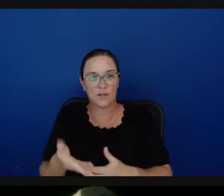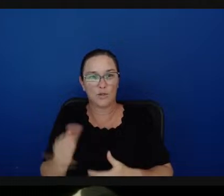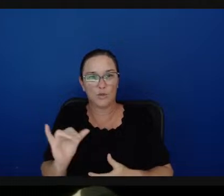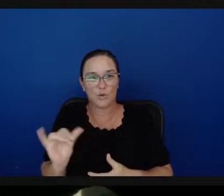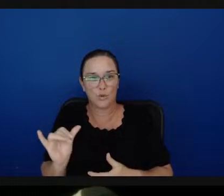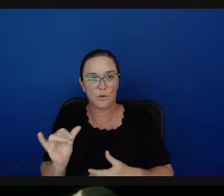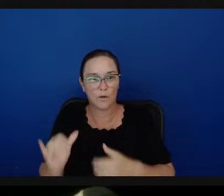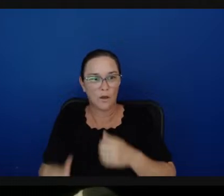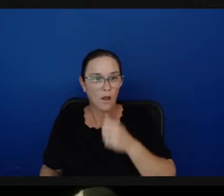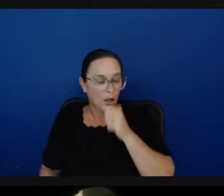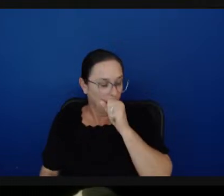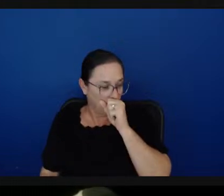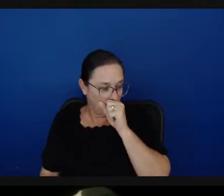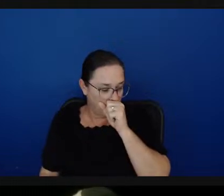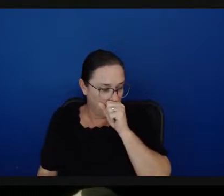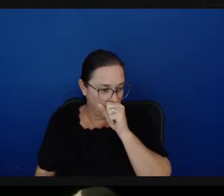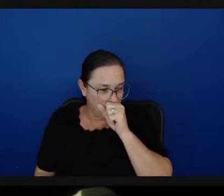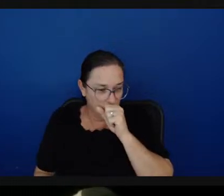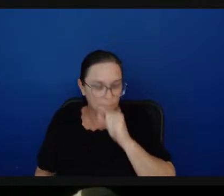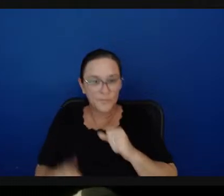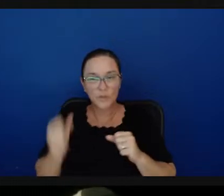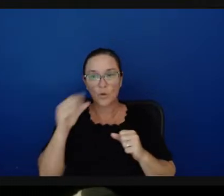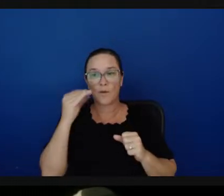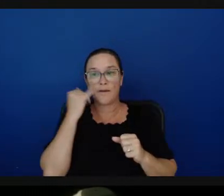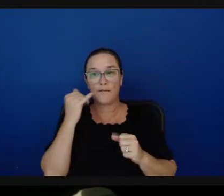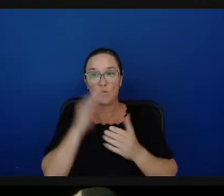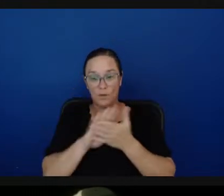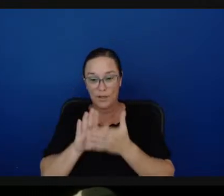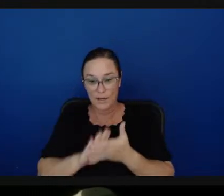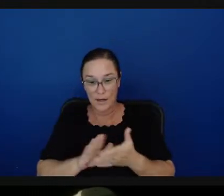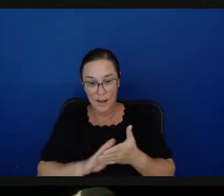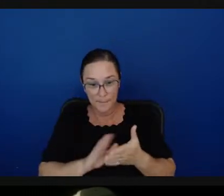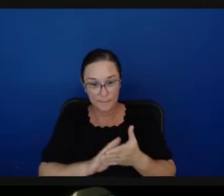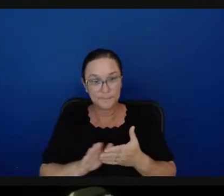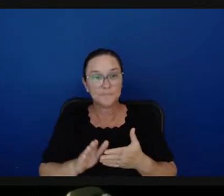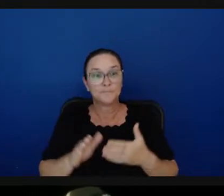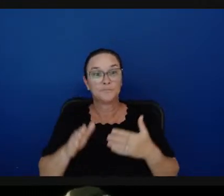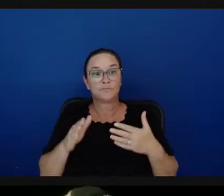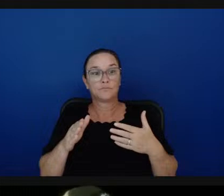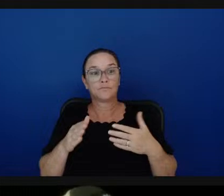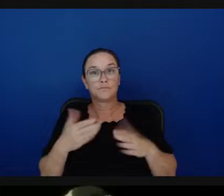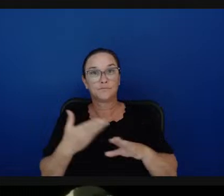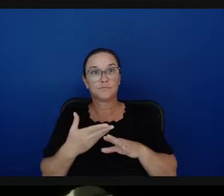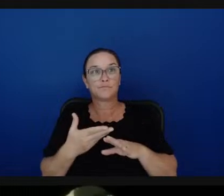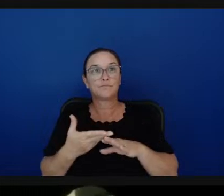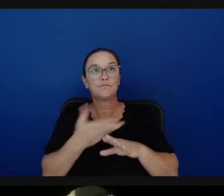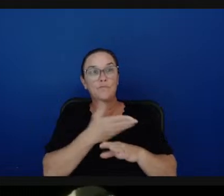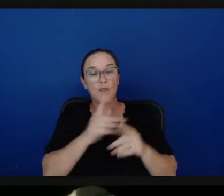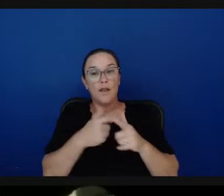easier to clean a Pele's hair by itself as well. So maybe you need to spray in there and not just let the rain, unless you wait for one of those